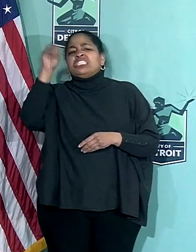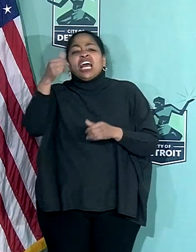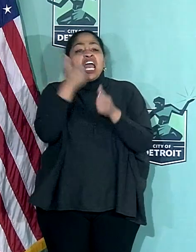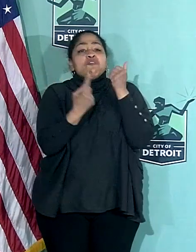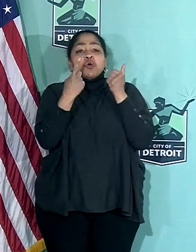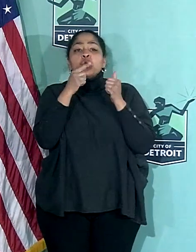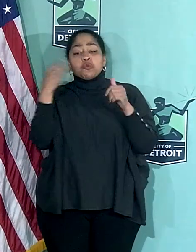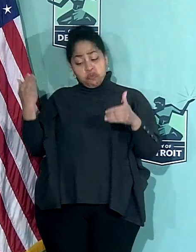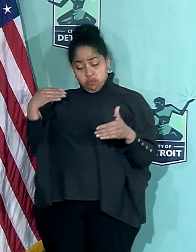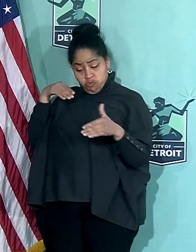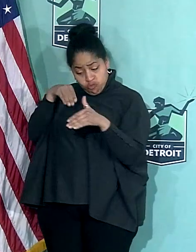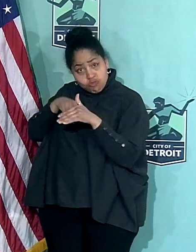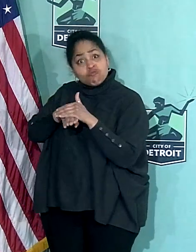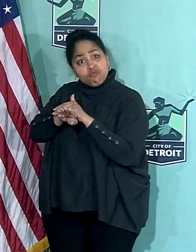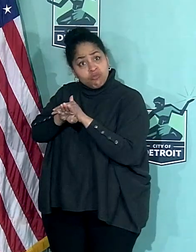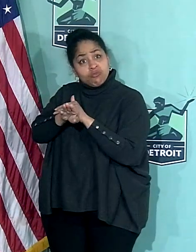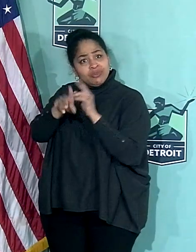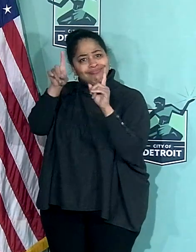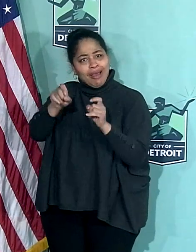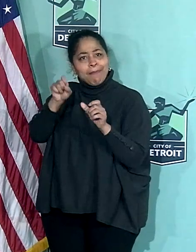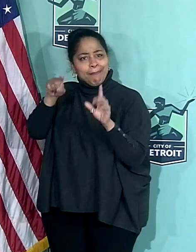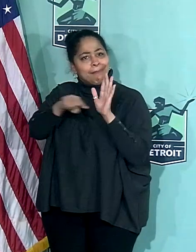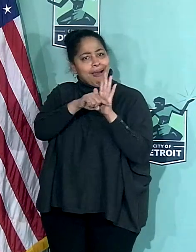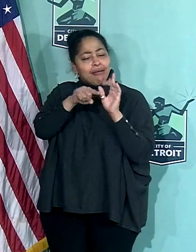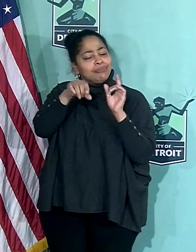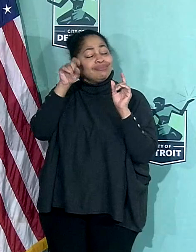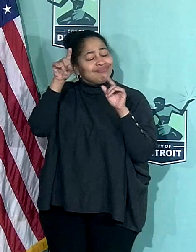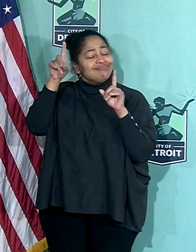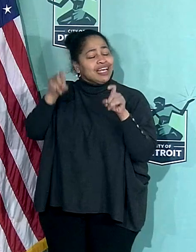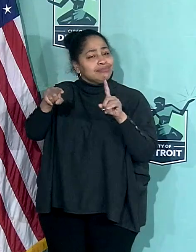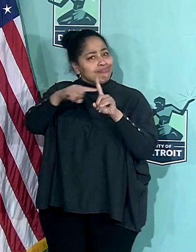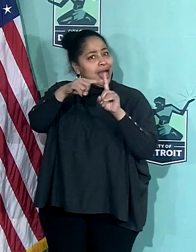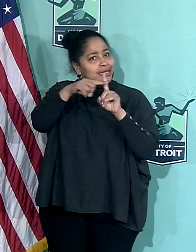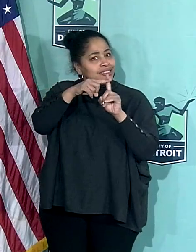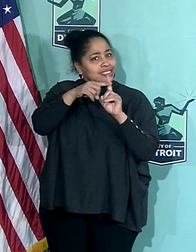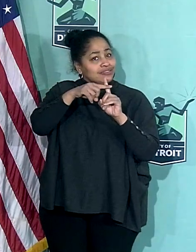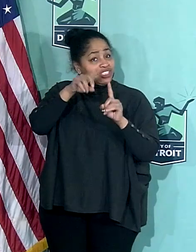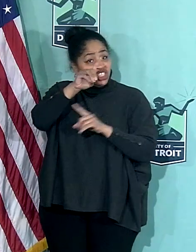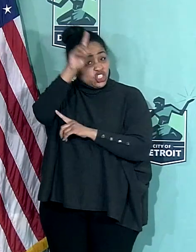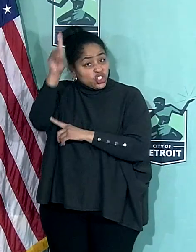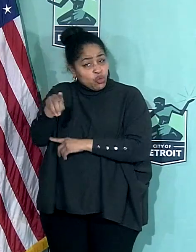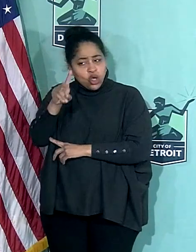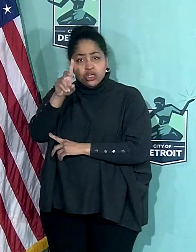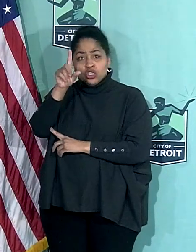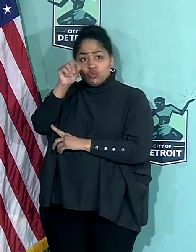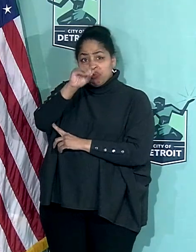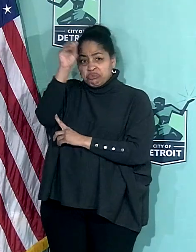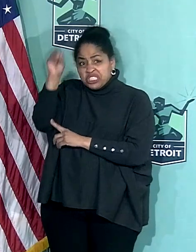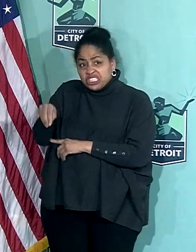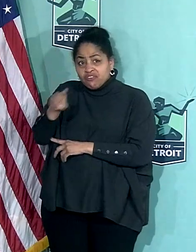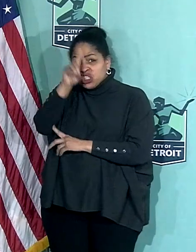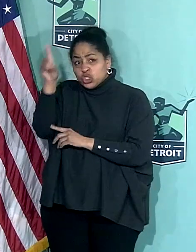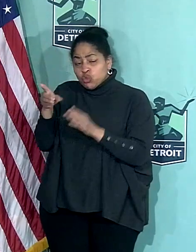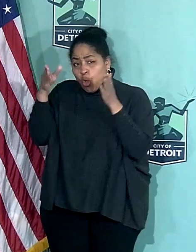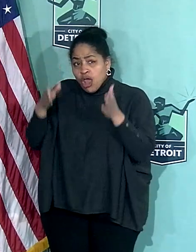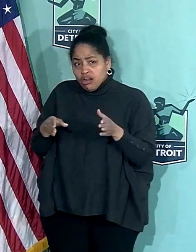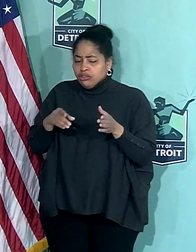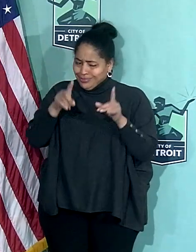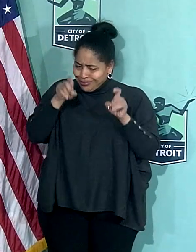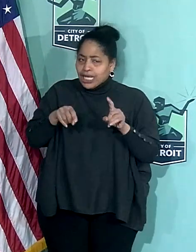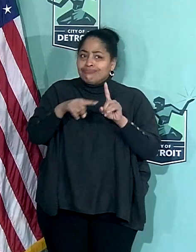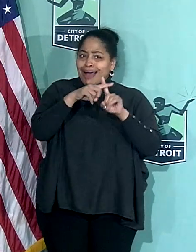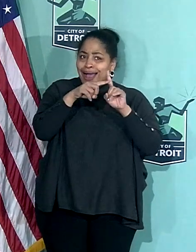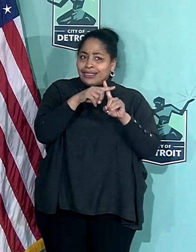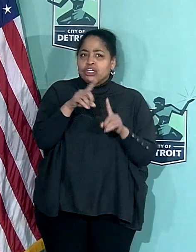rode into that fairgrounds tested positive. In Detroit, 24% of Detroiters tested positive, 22%